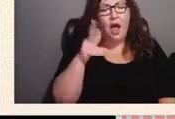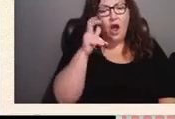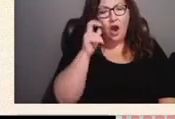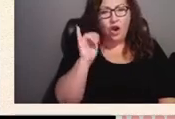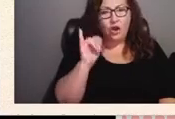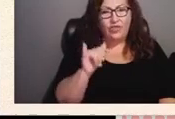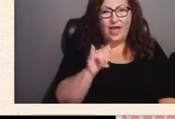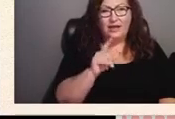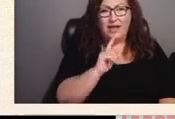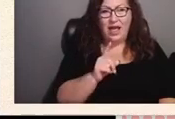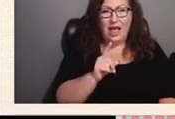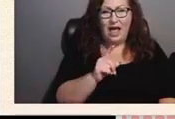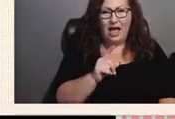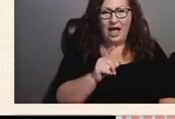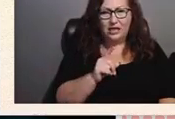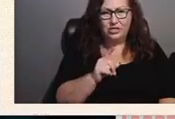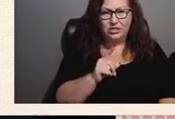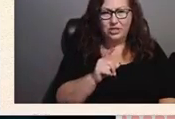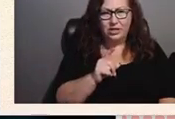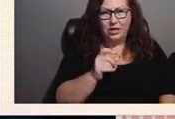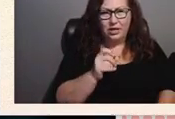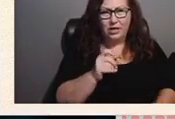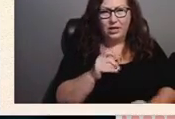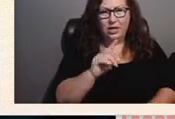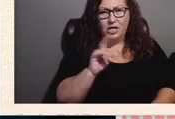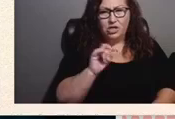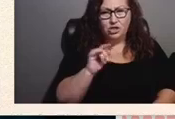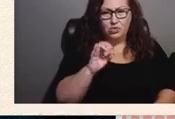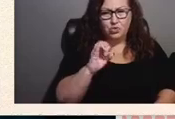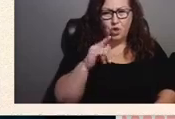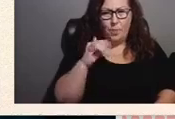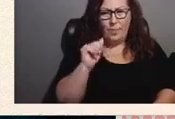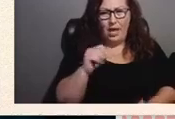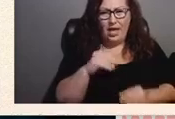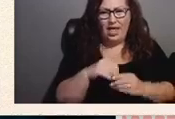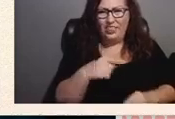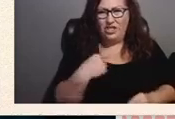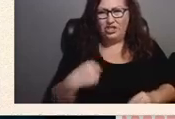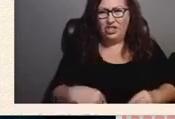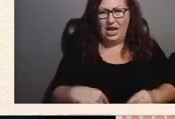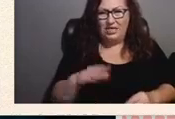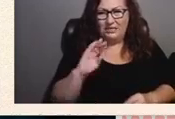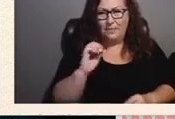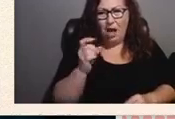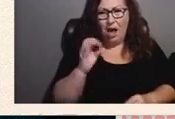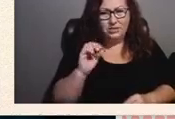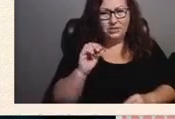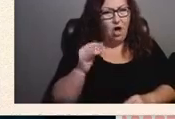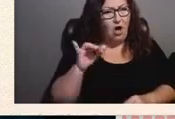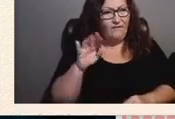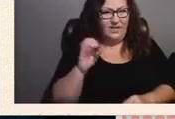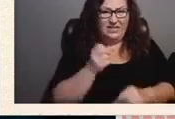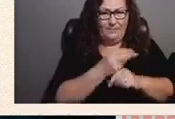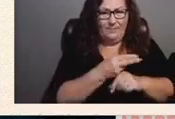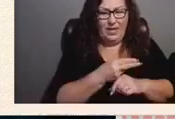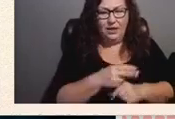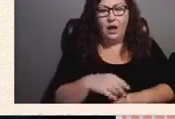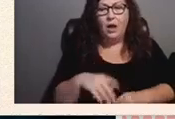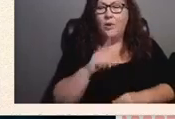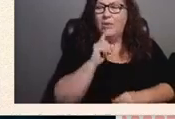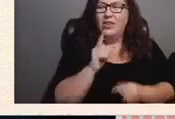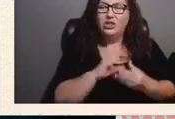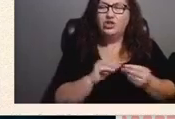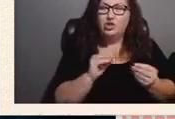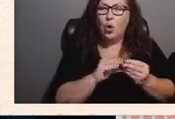beat Zootopia in the Chinese box office. Basically, the story in a nutshell deals